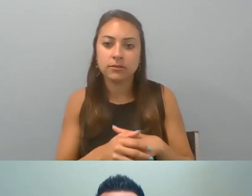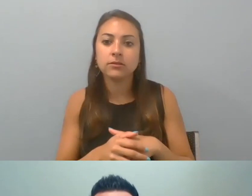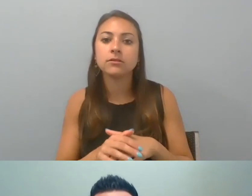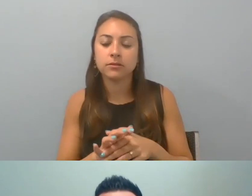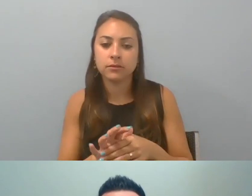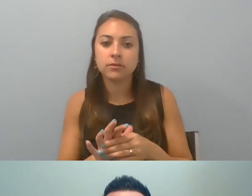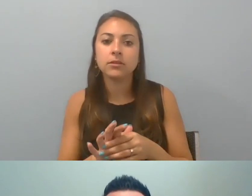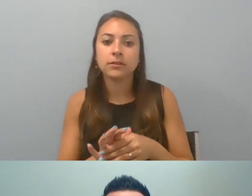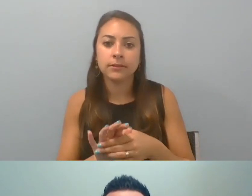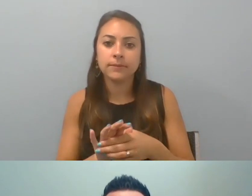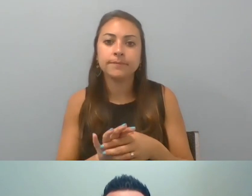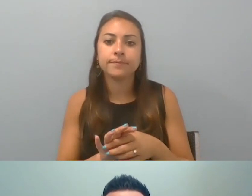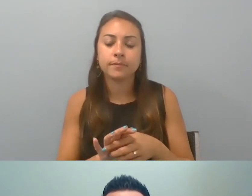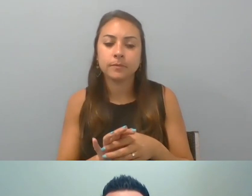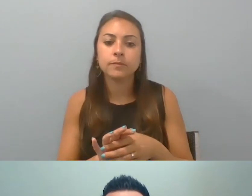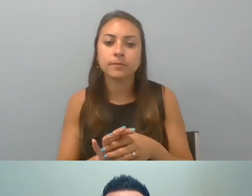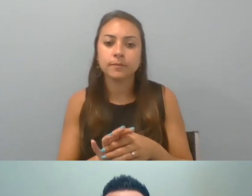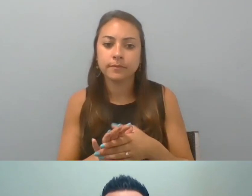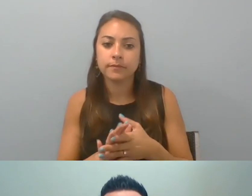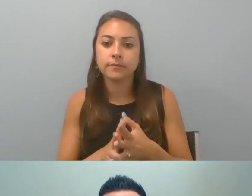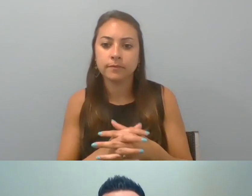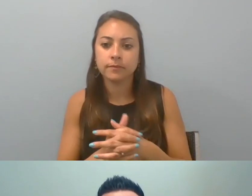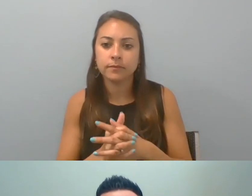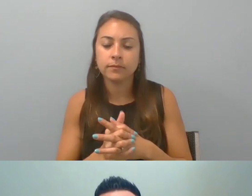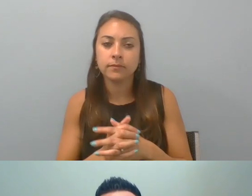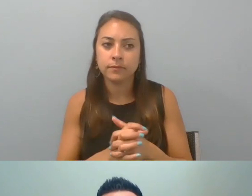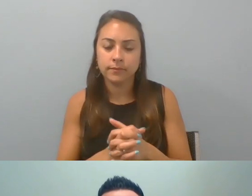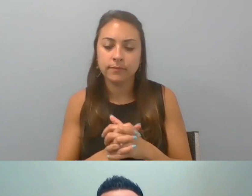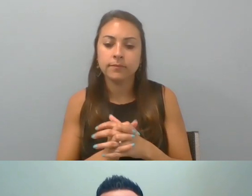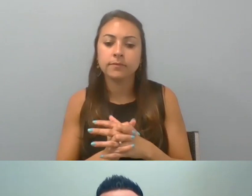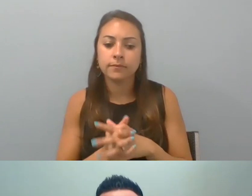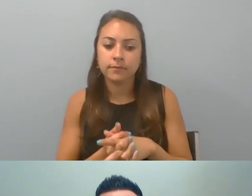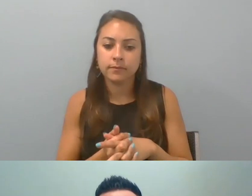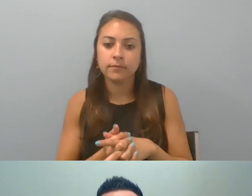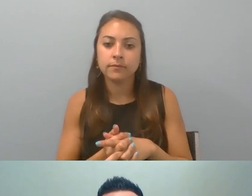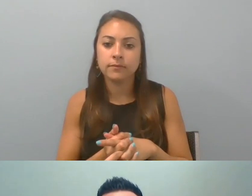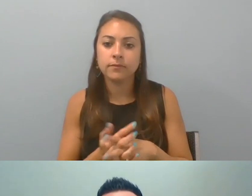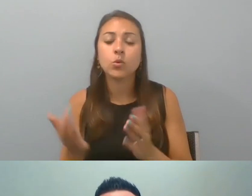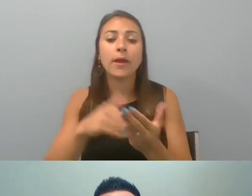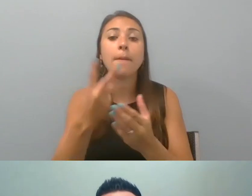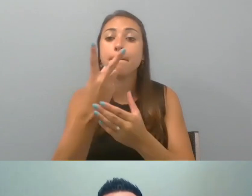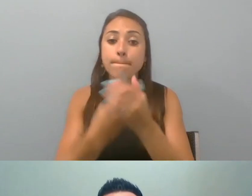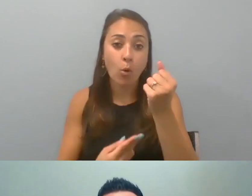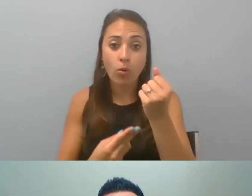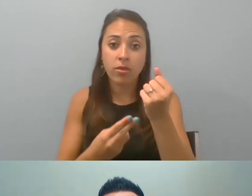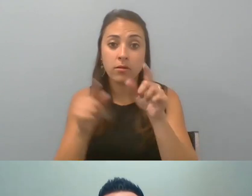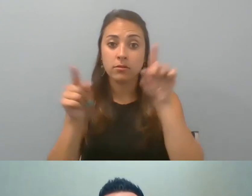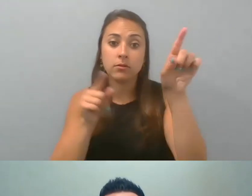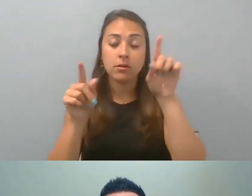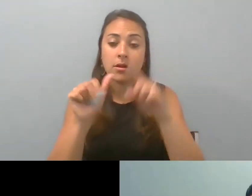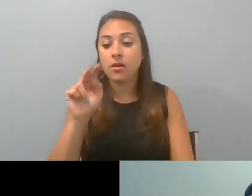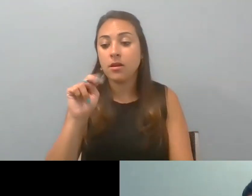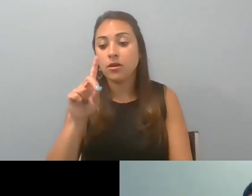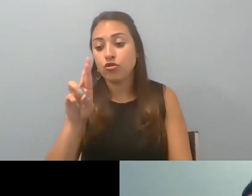locations. So just a snapshot, again, both of those locations, everything that's located